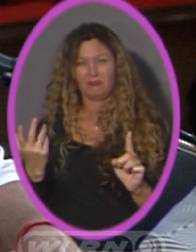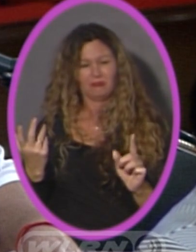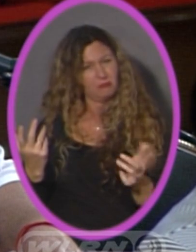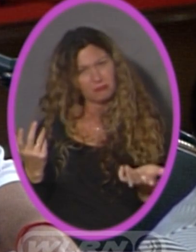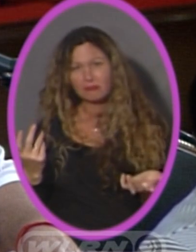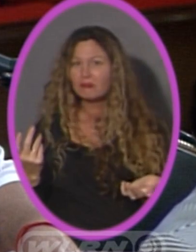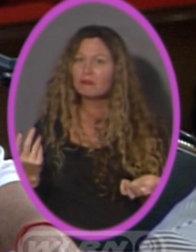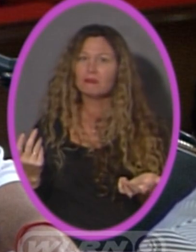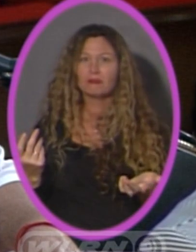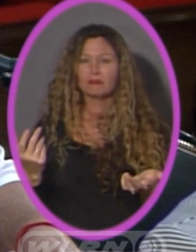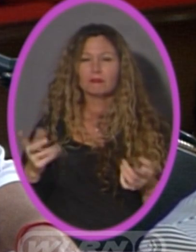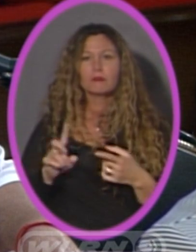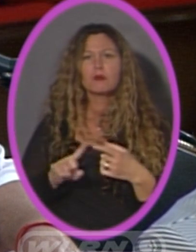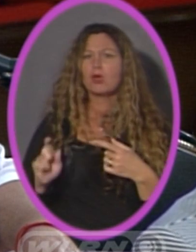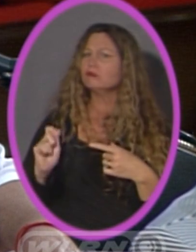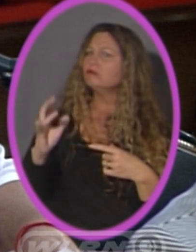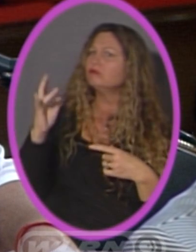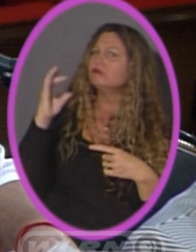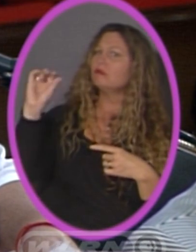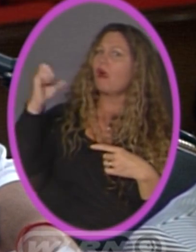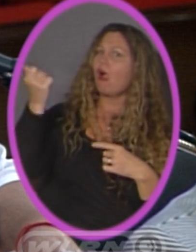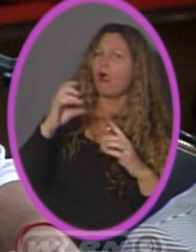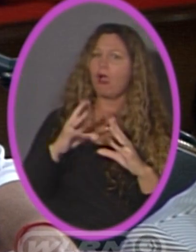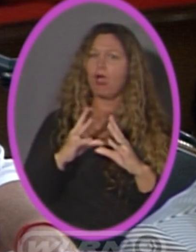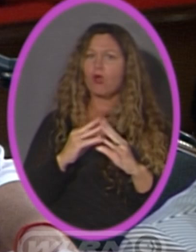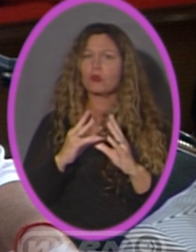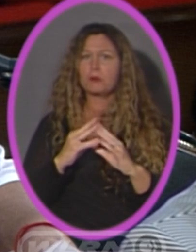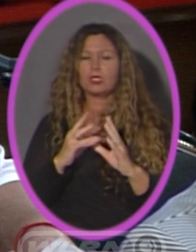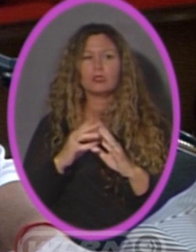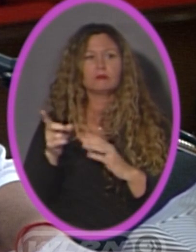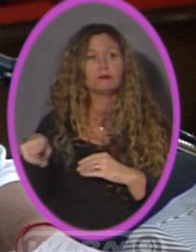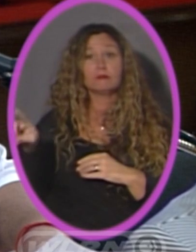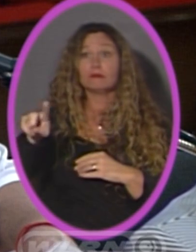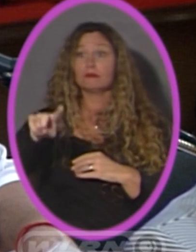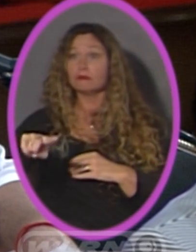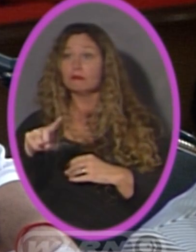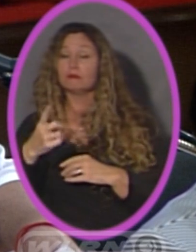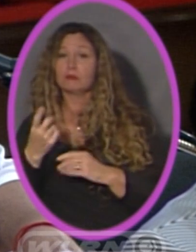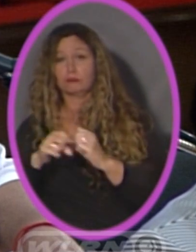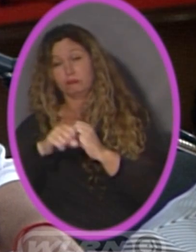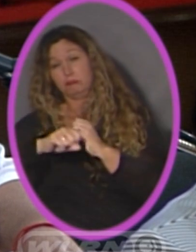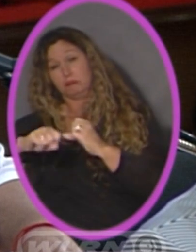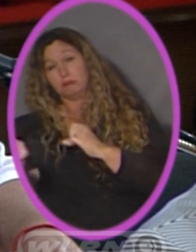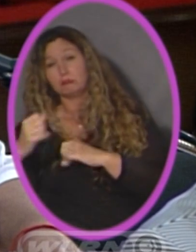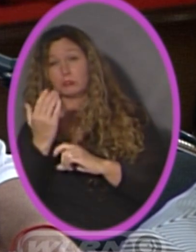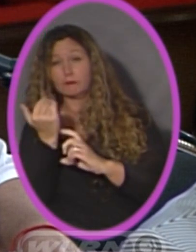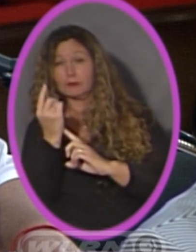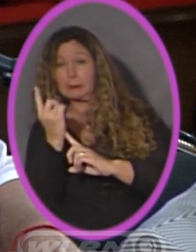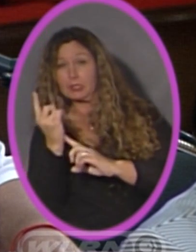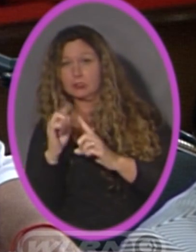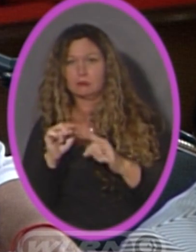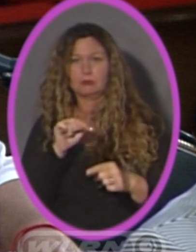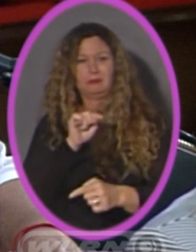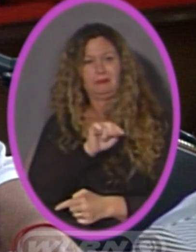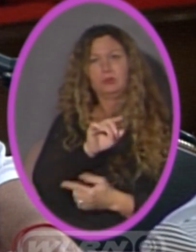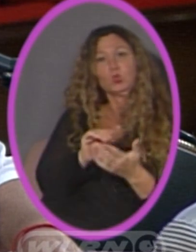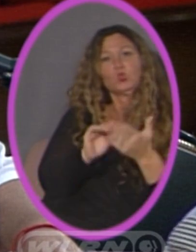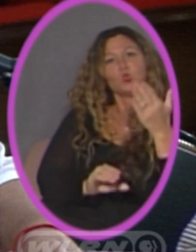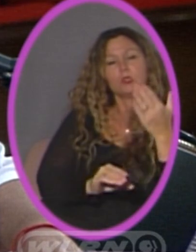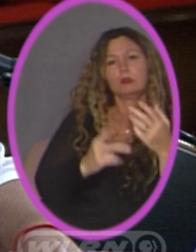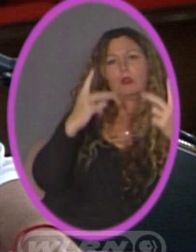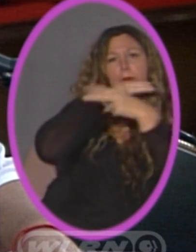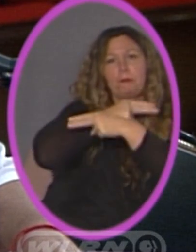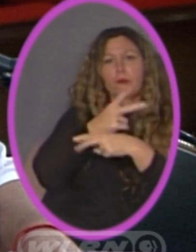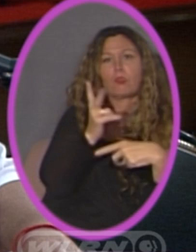about opting out of state testing. She did not get to debate anything said, but they did. Precluded from